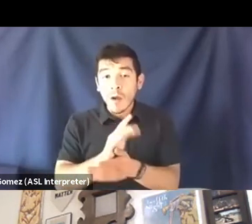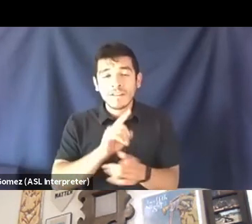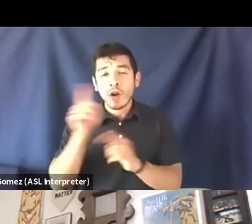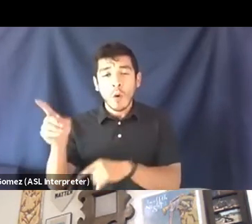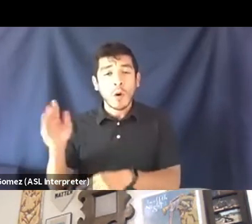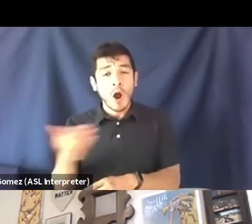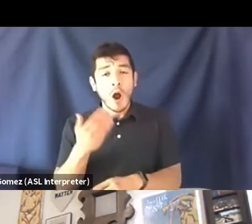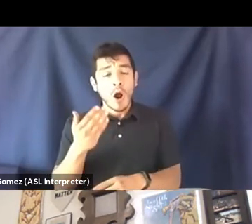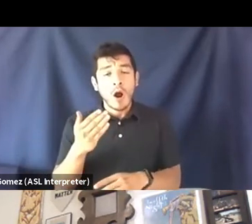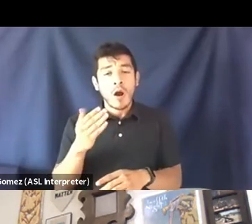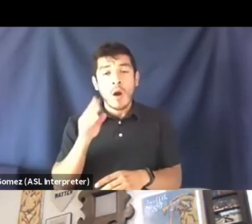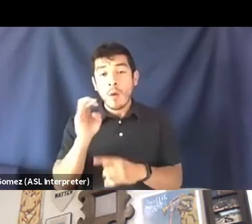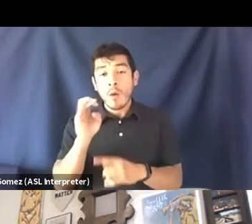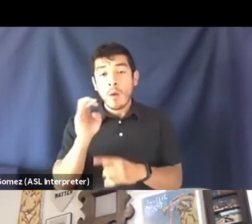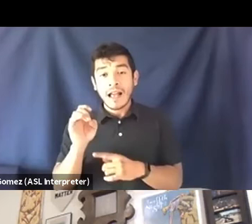website,